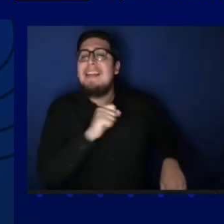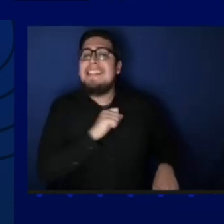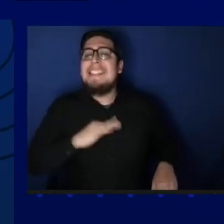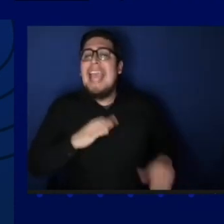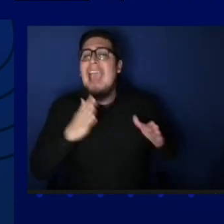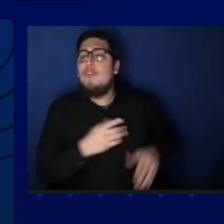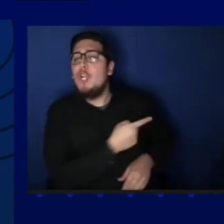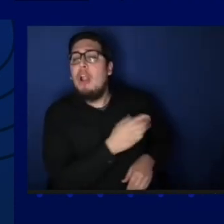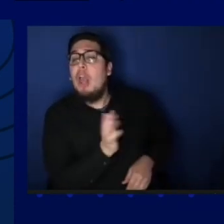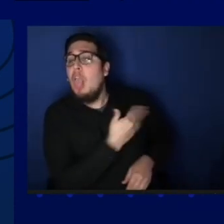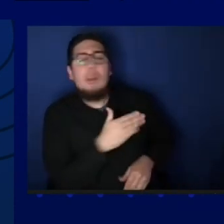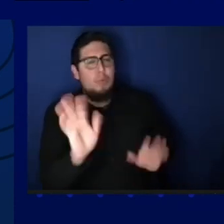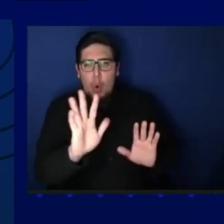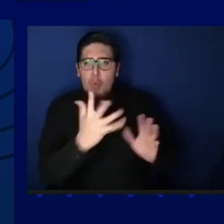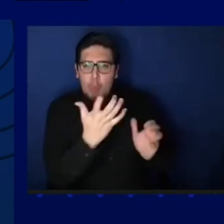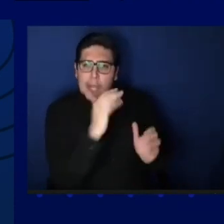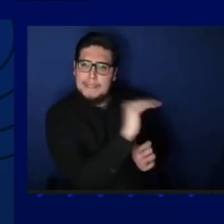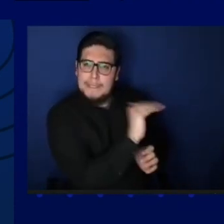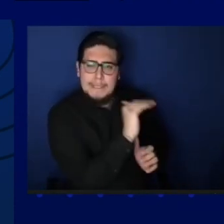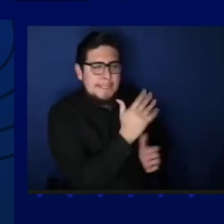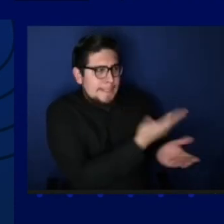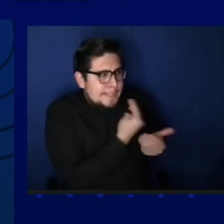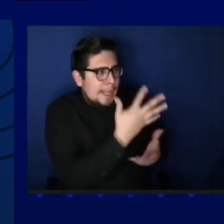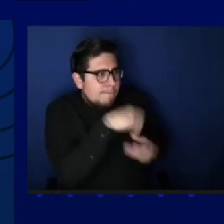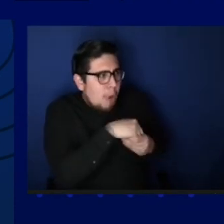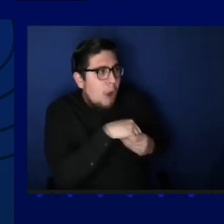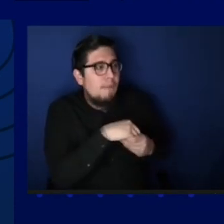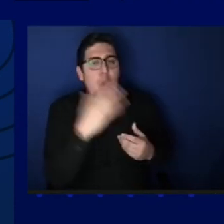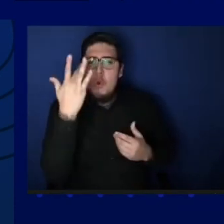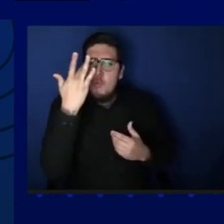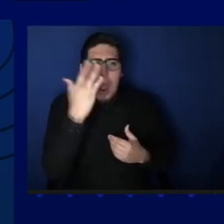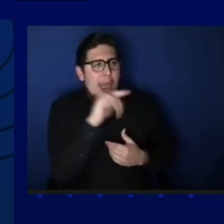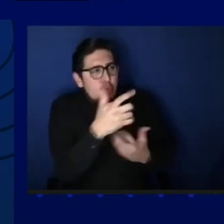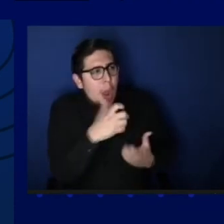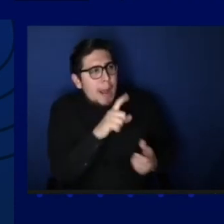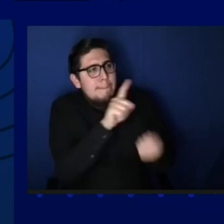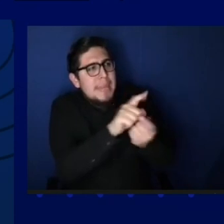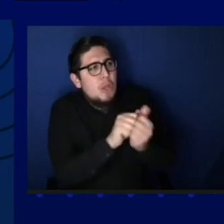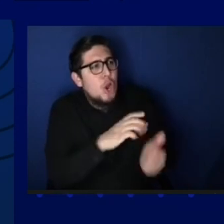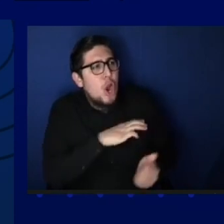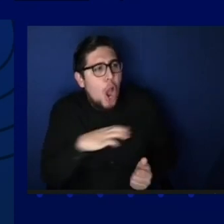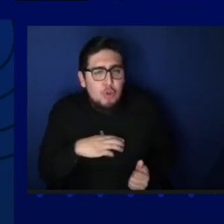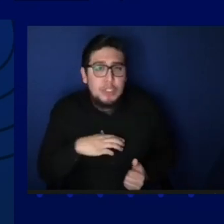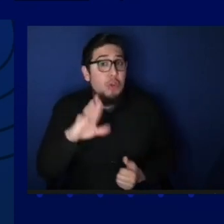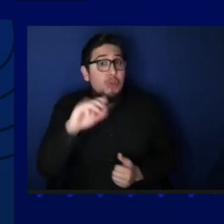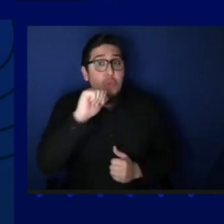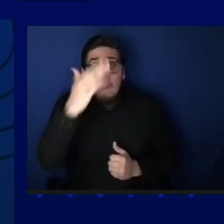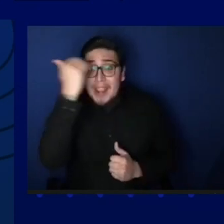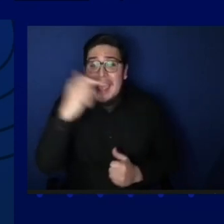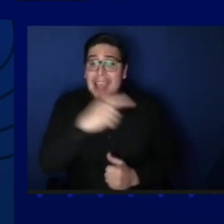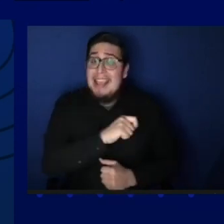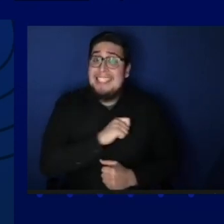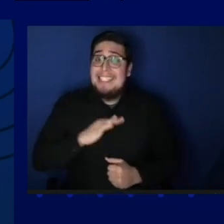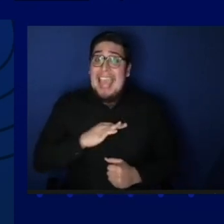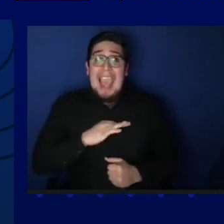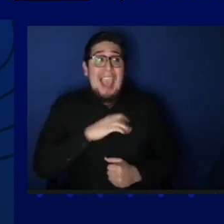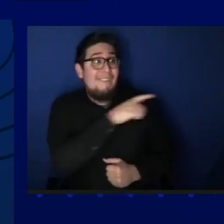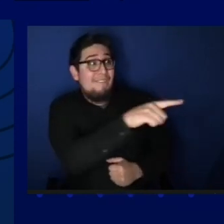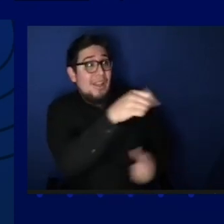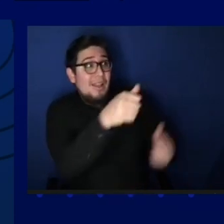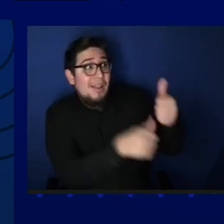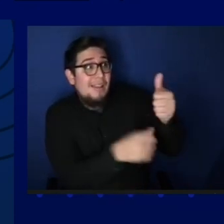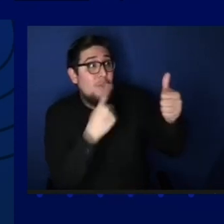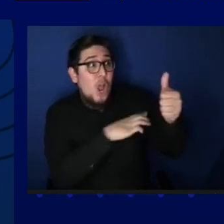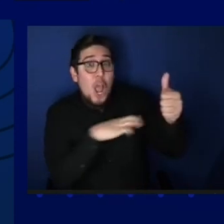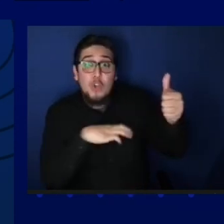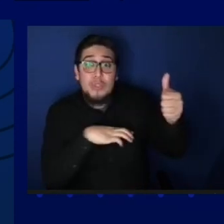to meet with your member of Congress, it's very important to not forget that staffers in those offices are the ones that make things happen and make